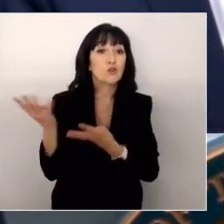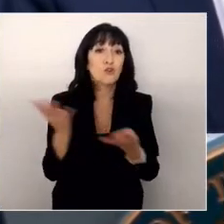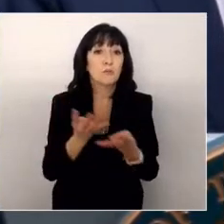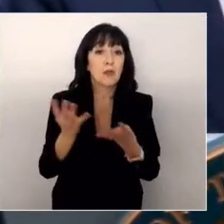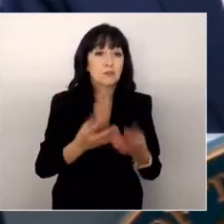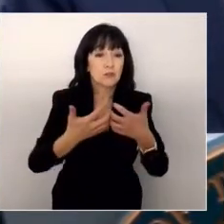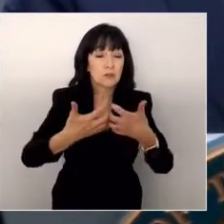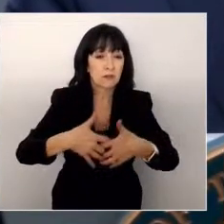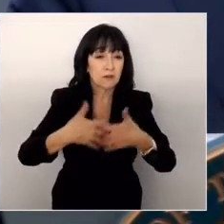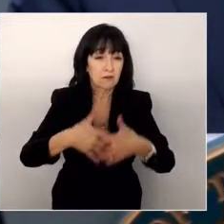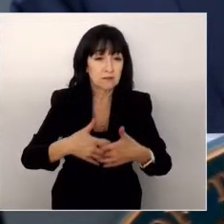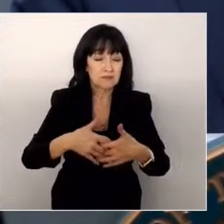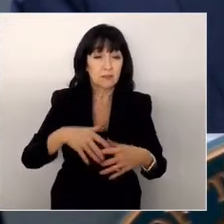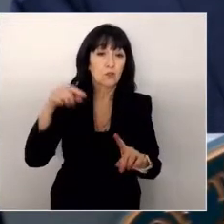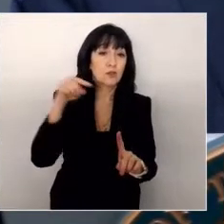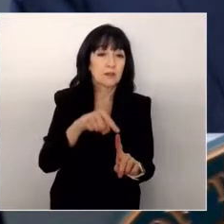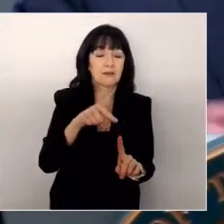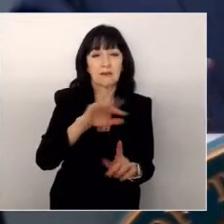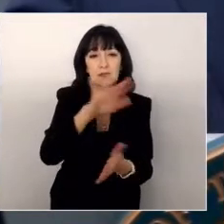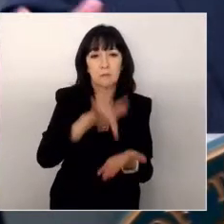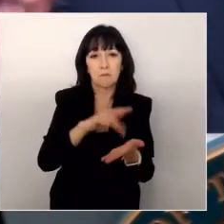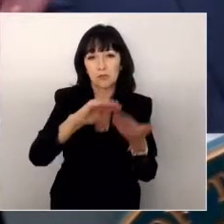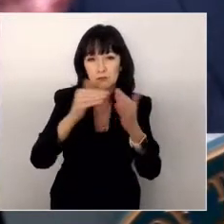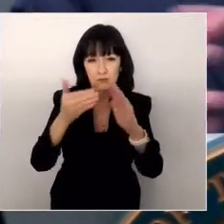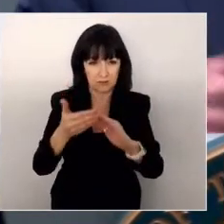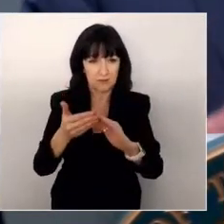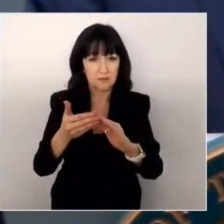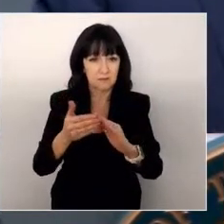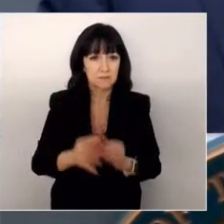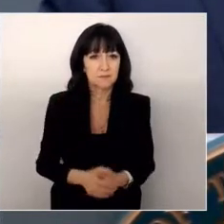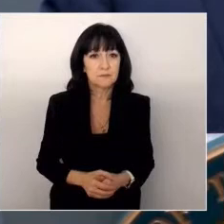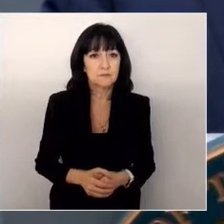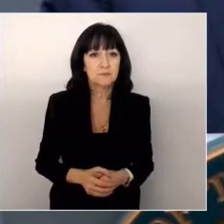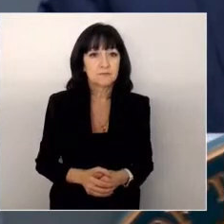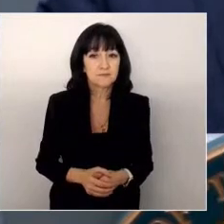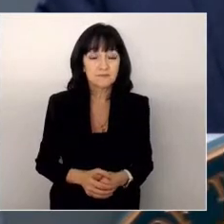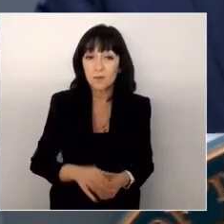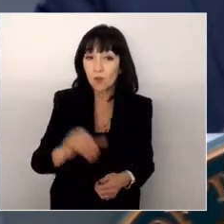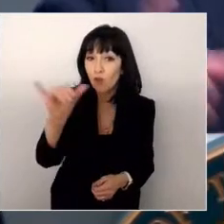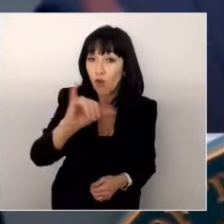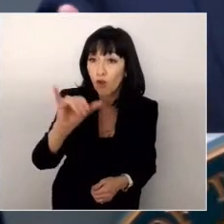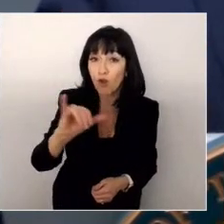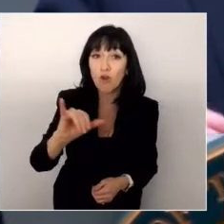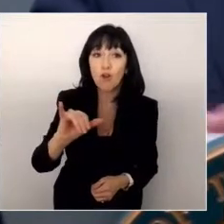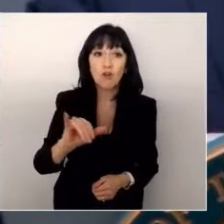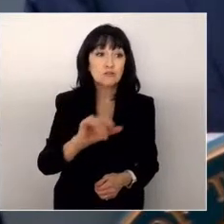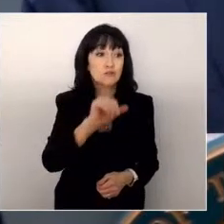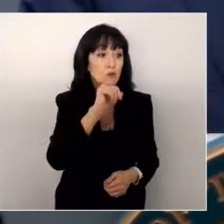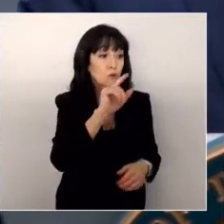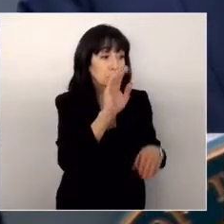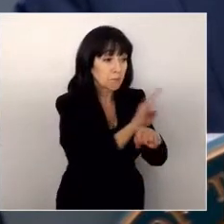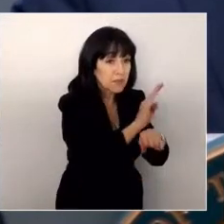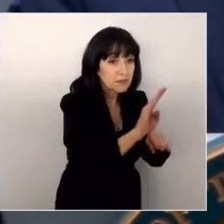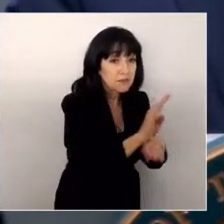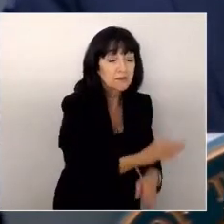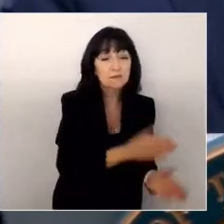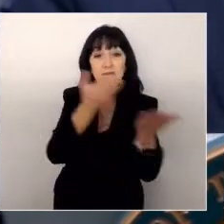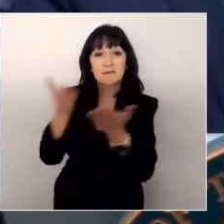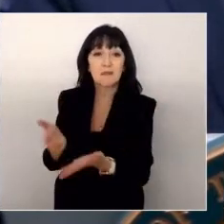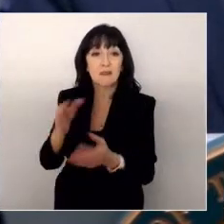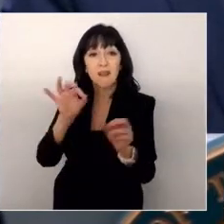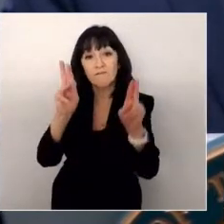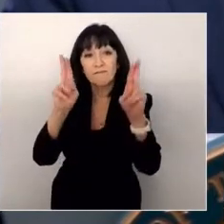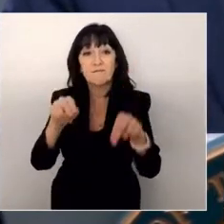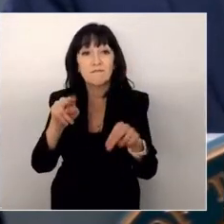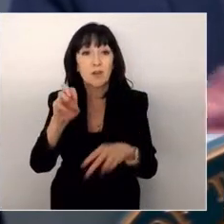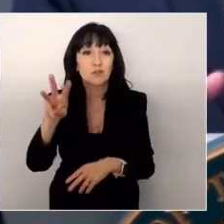facility in Middletown. We also have some fun news on the tourism front. In March, the Atlantic 10 Conference